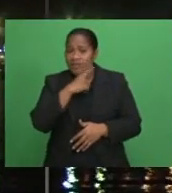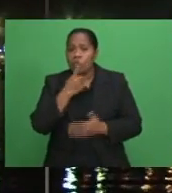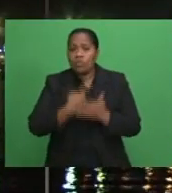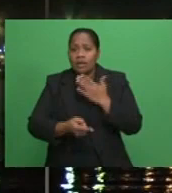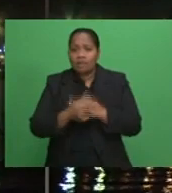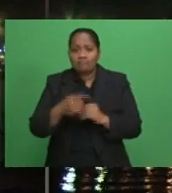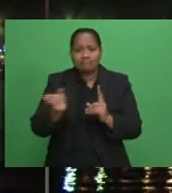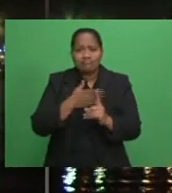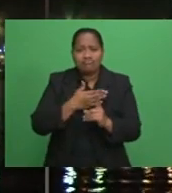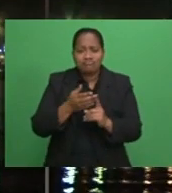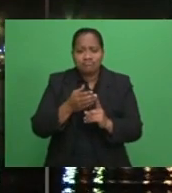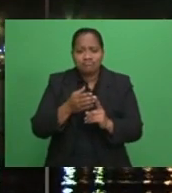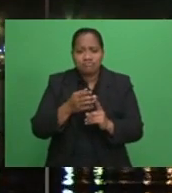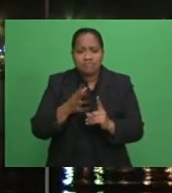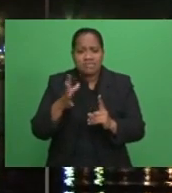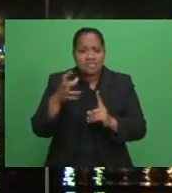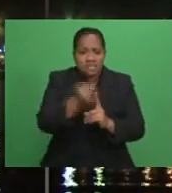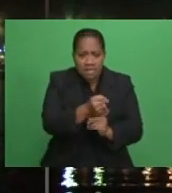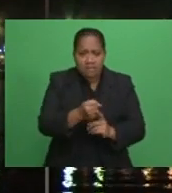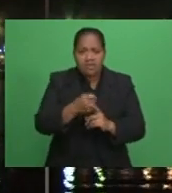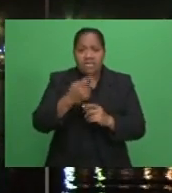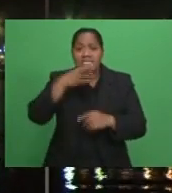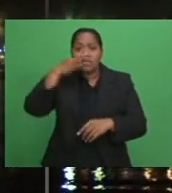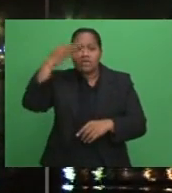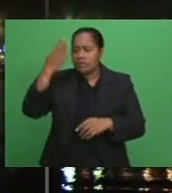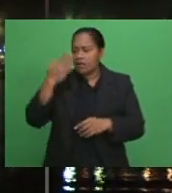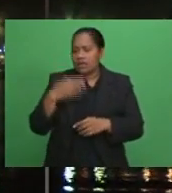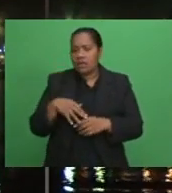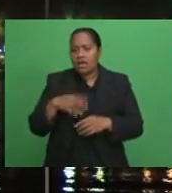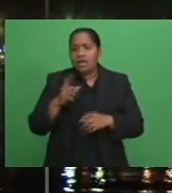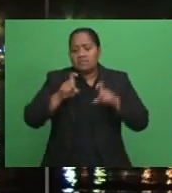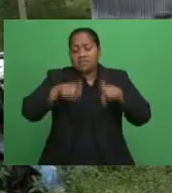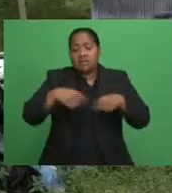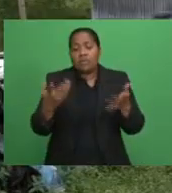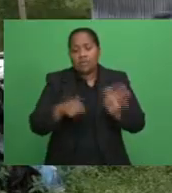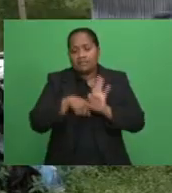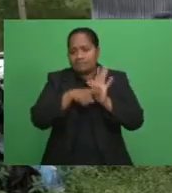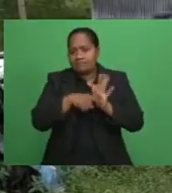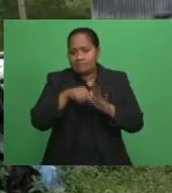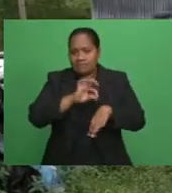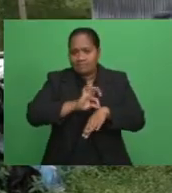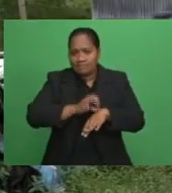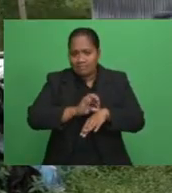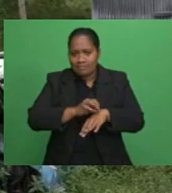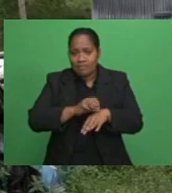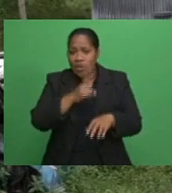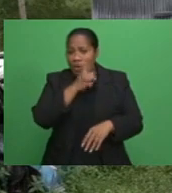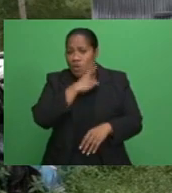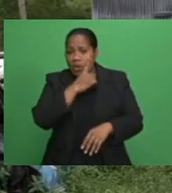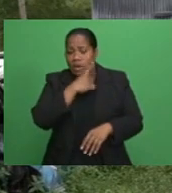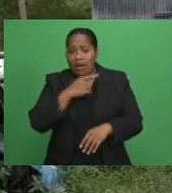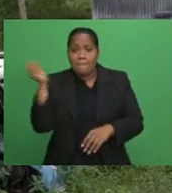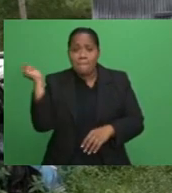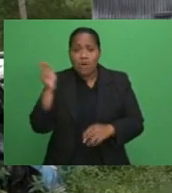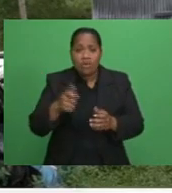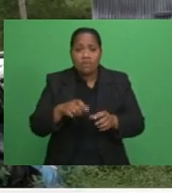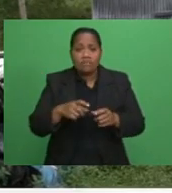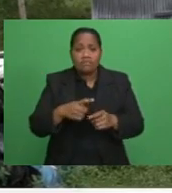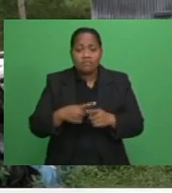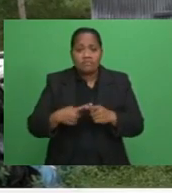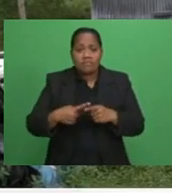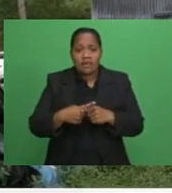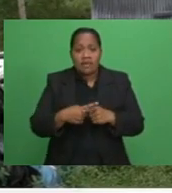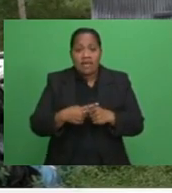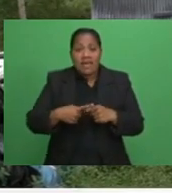in Kambisi, Singatoka, remains admitted in the Lautoka hospital. The girl was allegedly struck with a cane knife by her mother's de